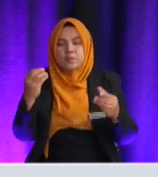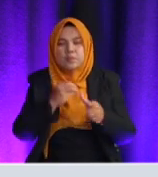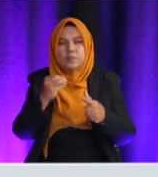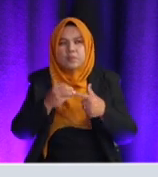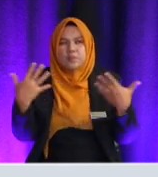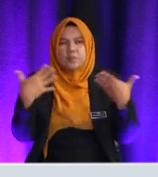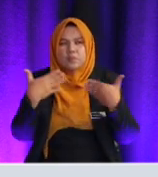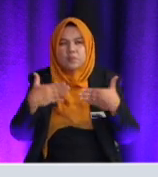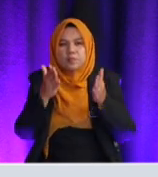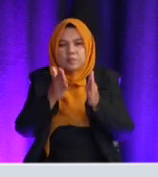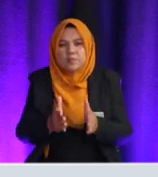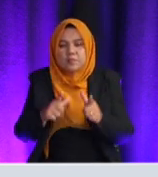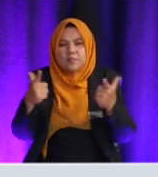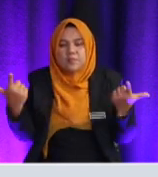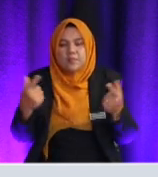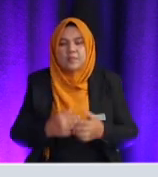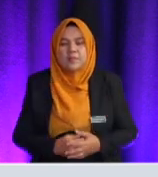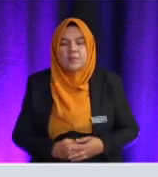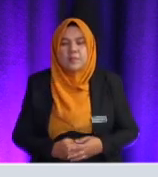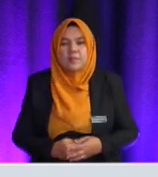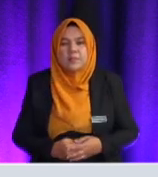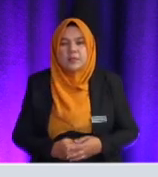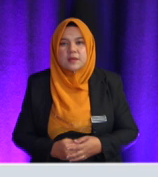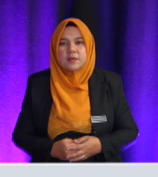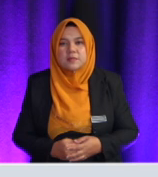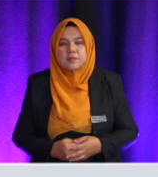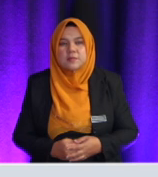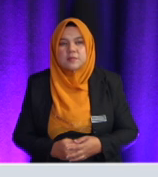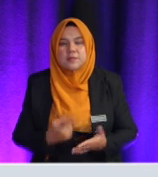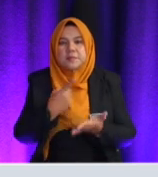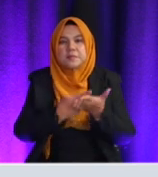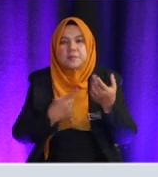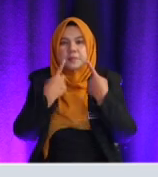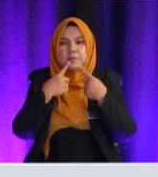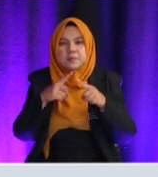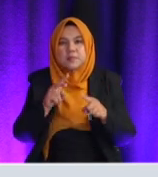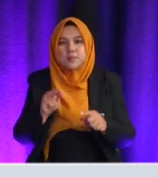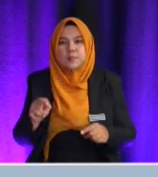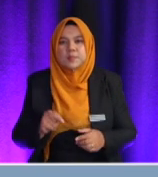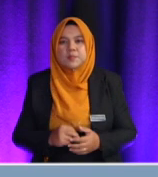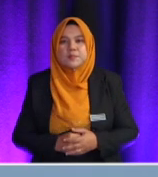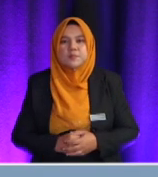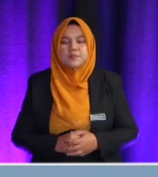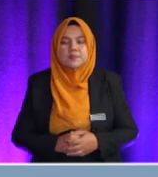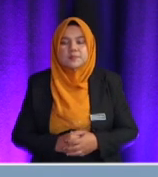another person. So, what is the answer? What is that?